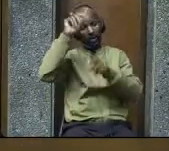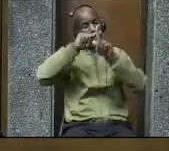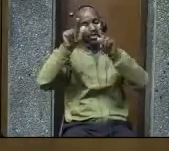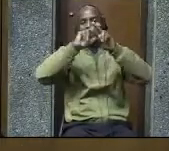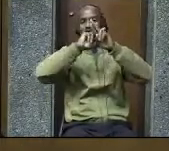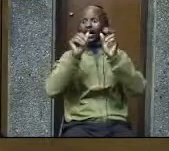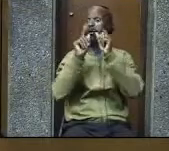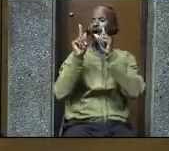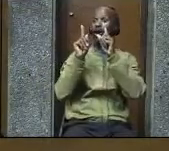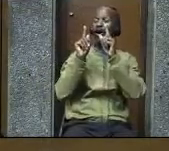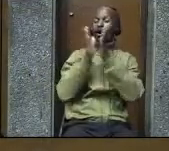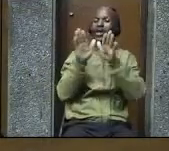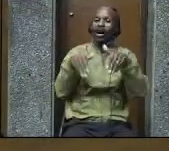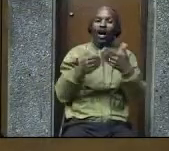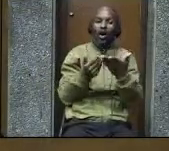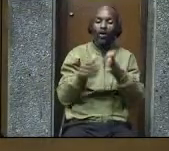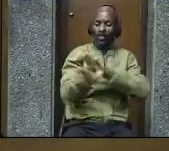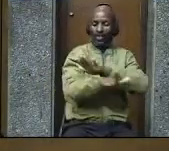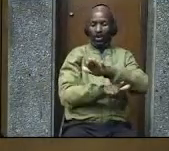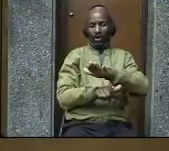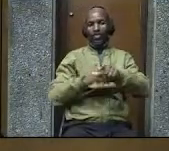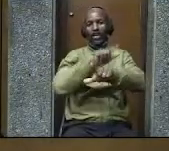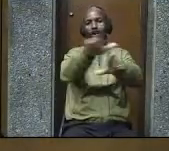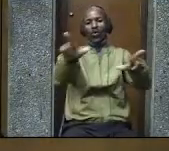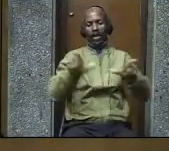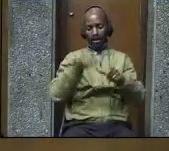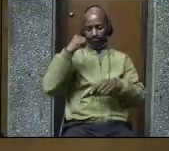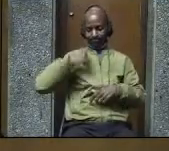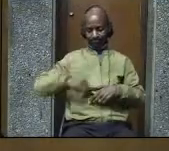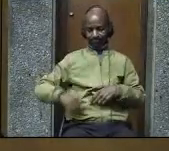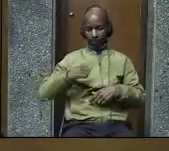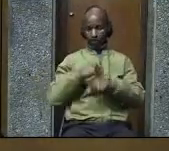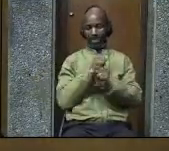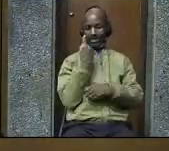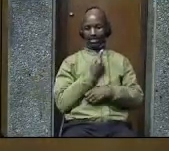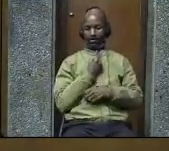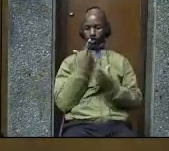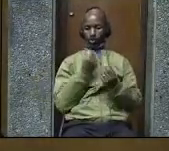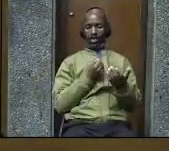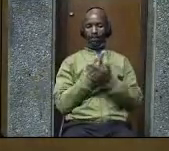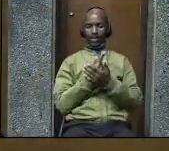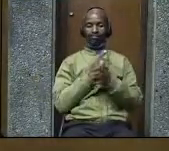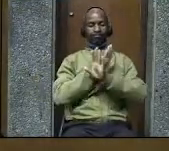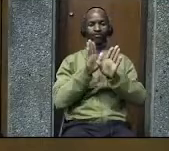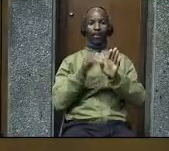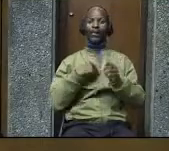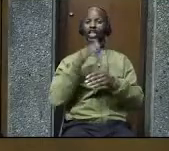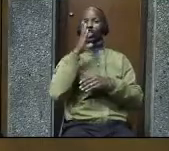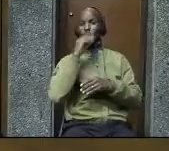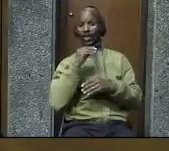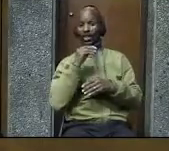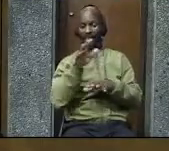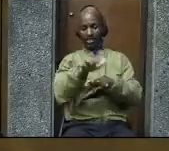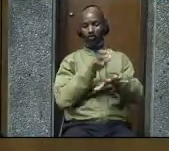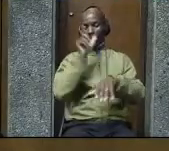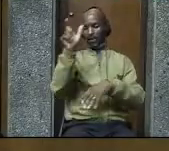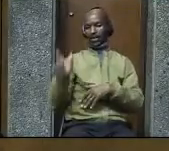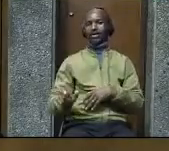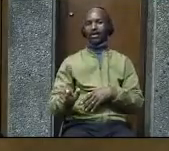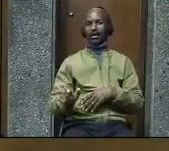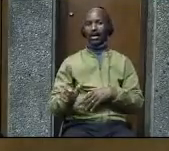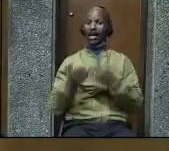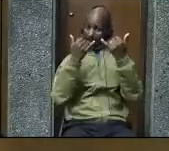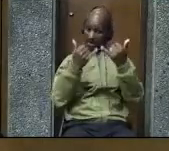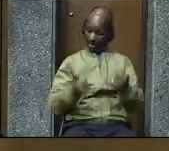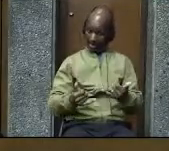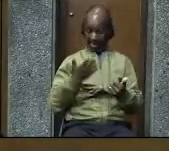not aware of how local municipalities conducting itself. Nekibua as a farmer.